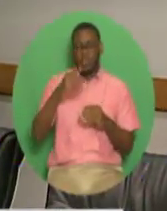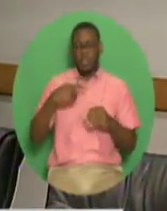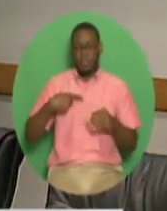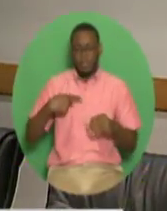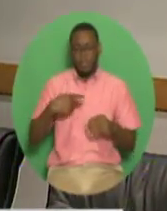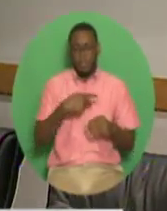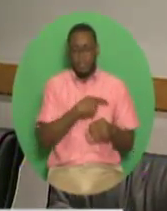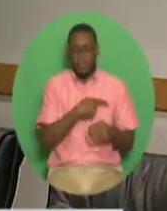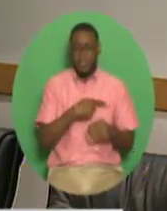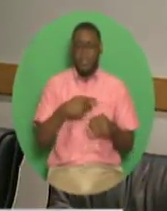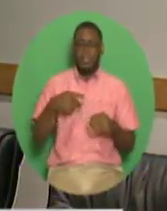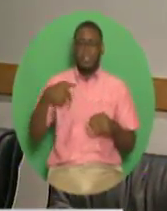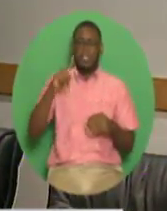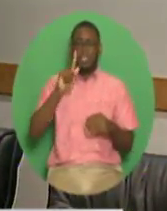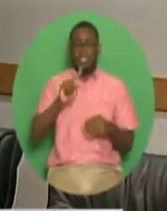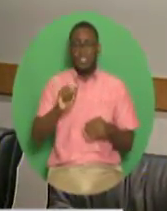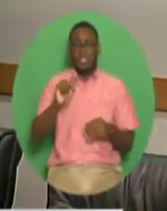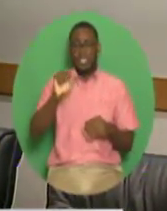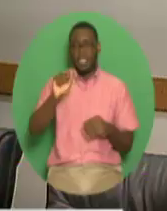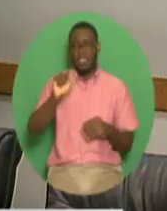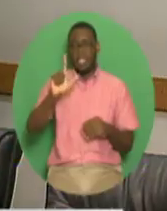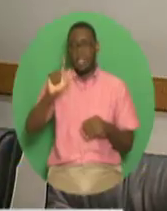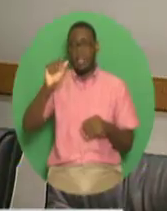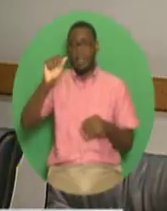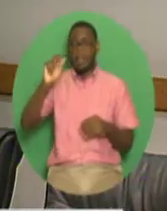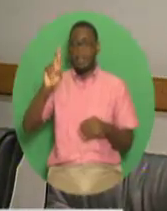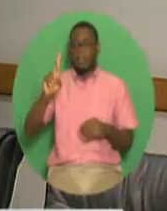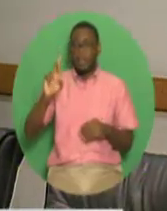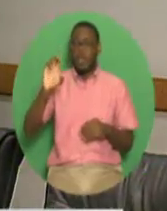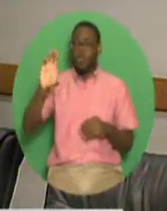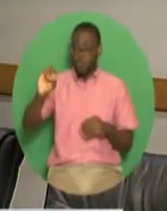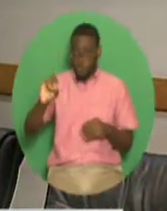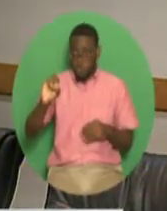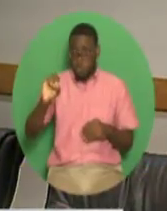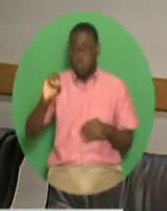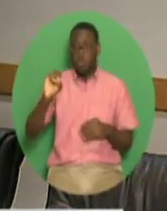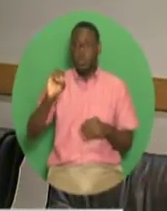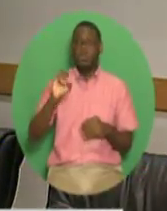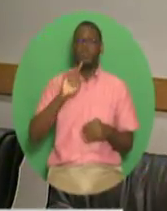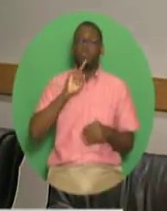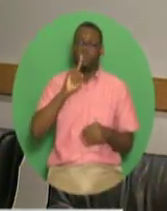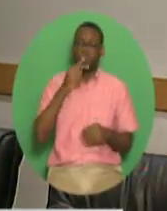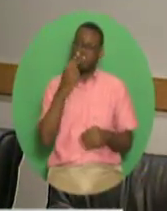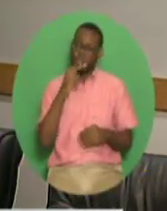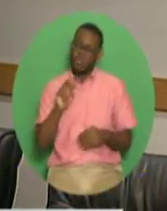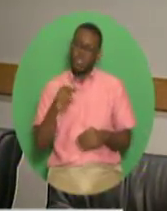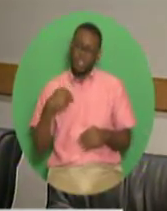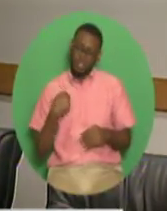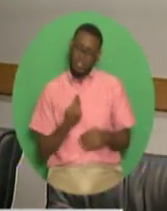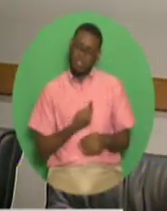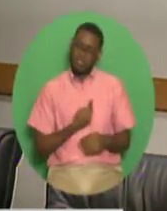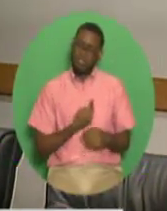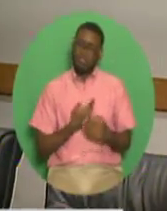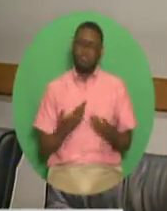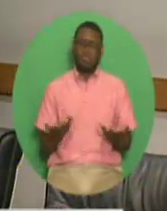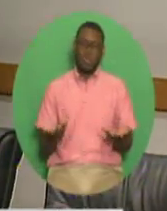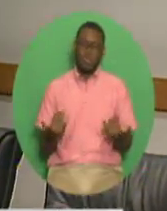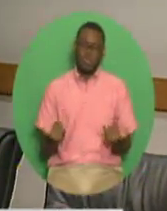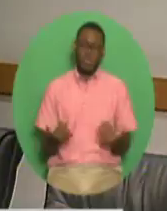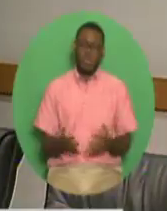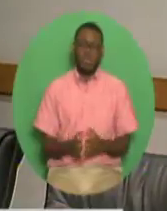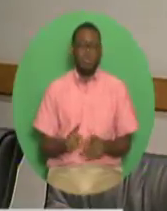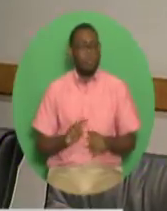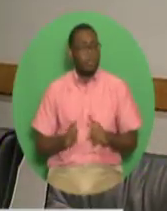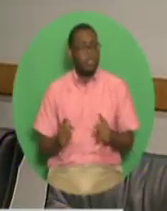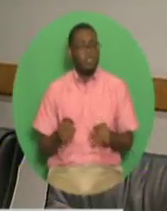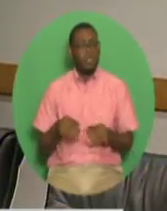now. And finally, Madam Speaker, to all the countries that had issues within the last few months with